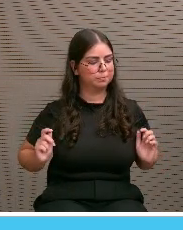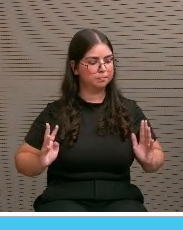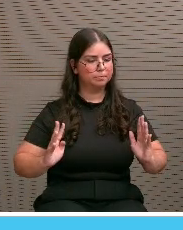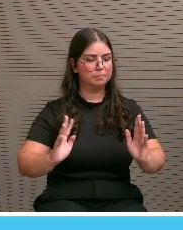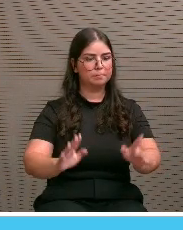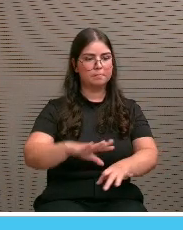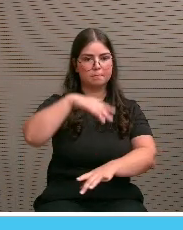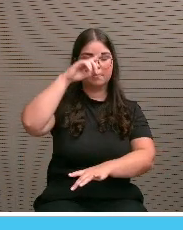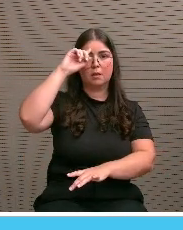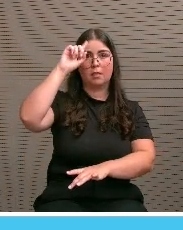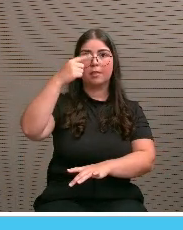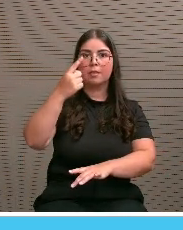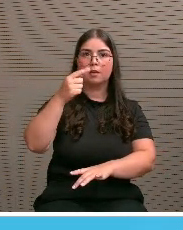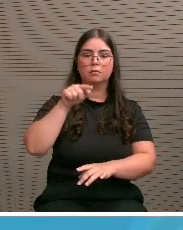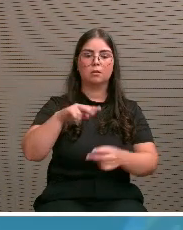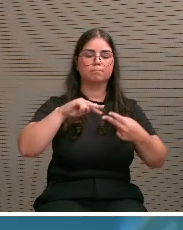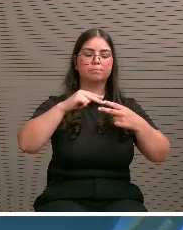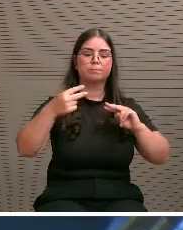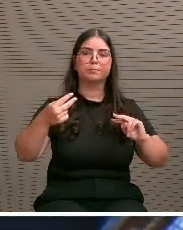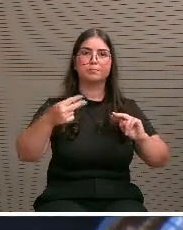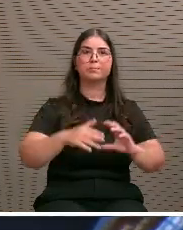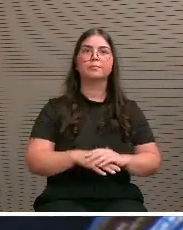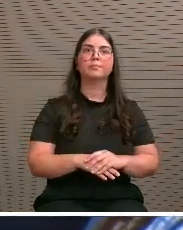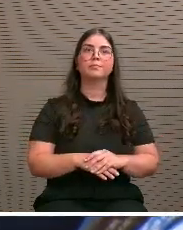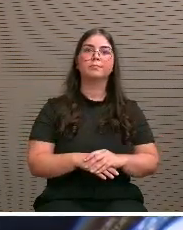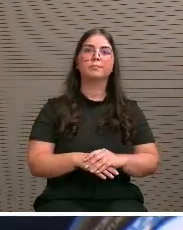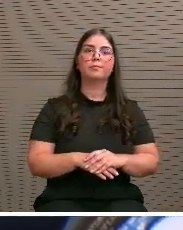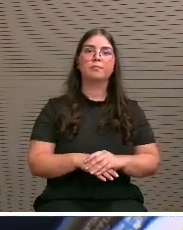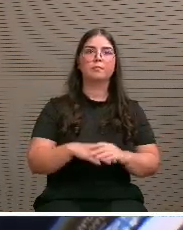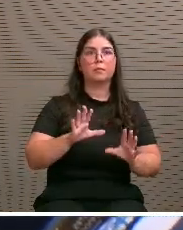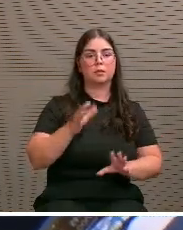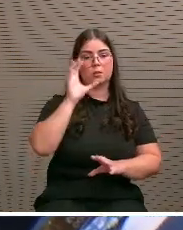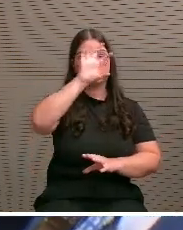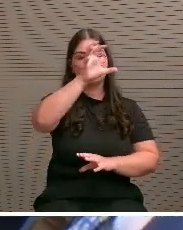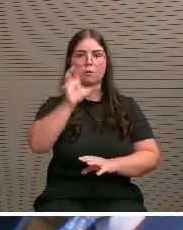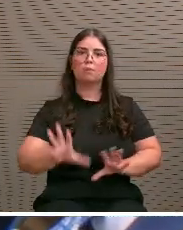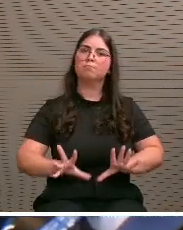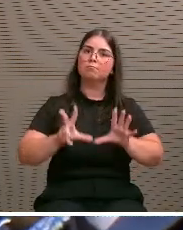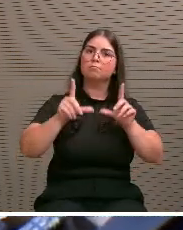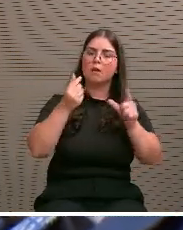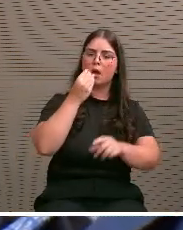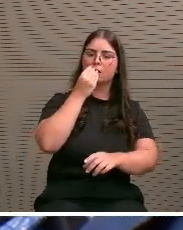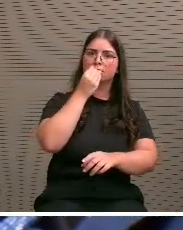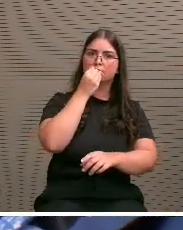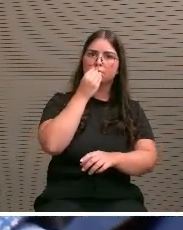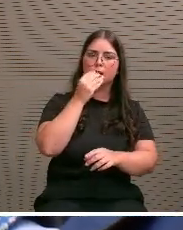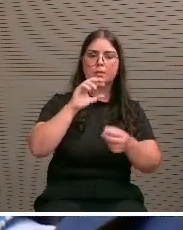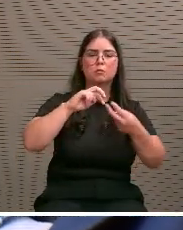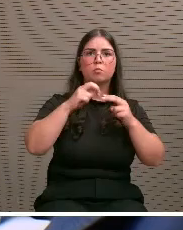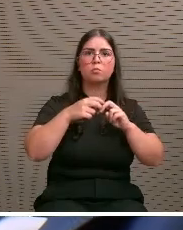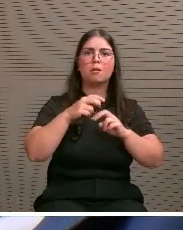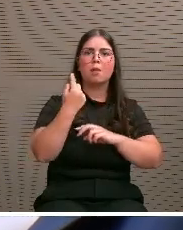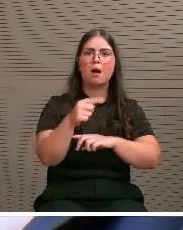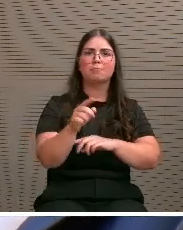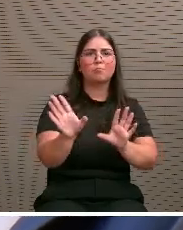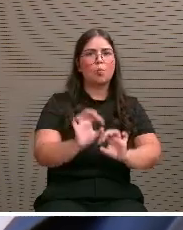As I say, developed countries, no problem with food. But we must never forget the consequences of what we